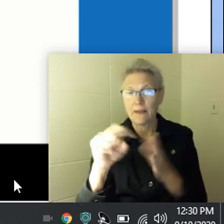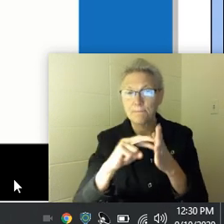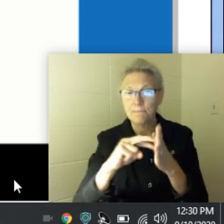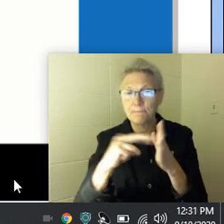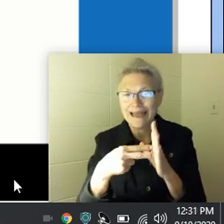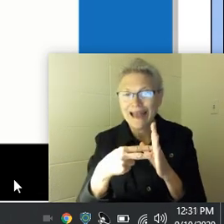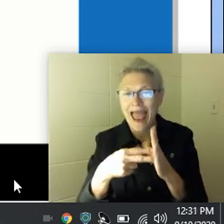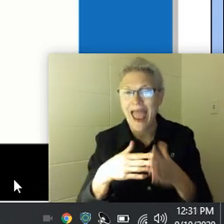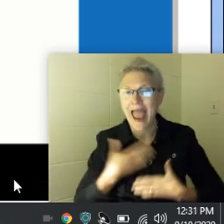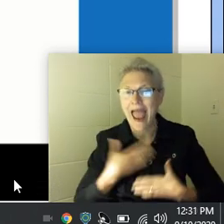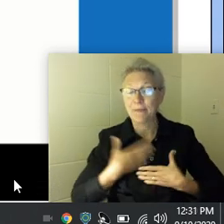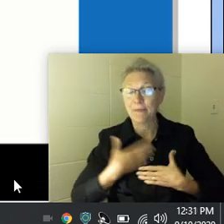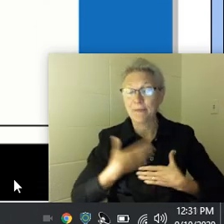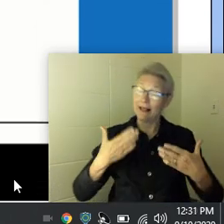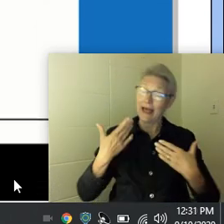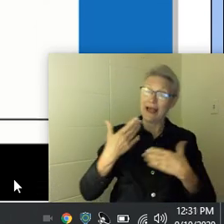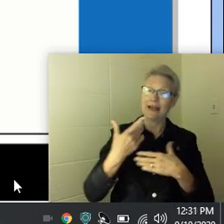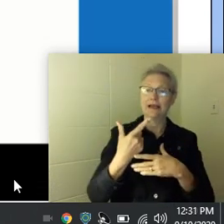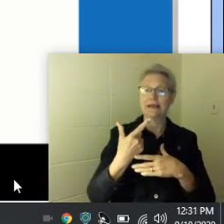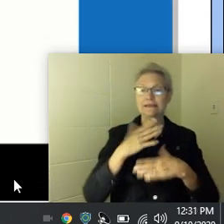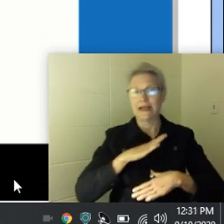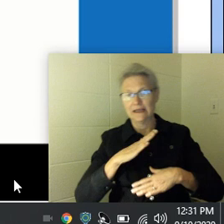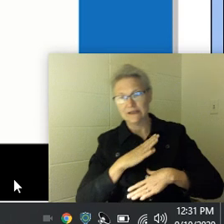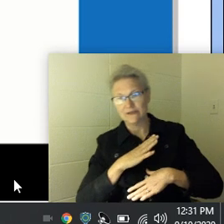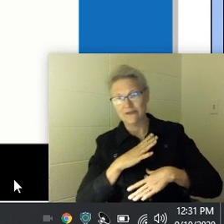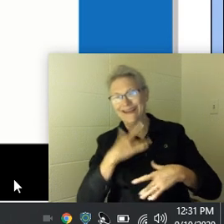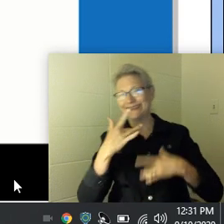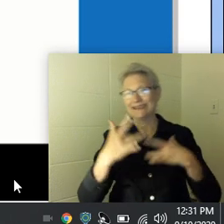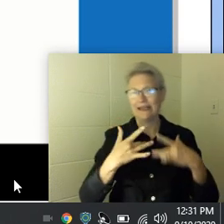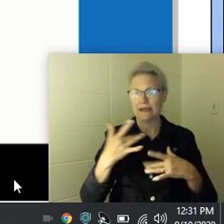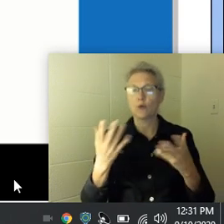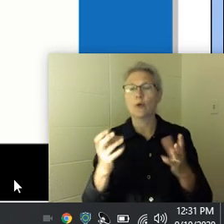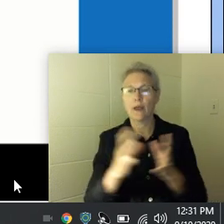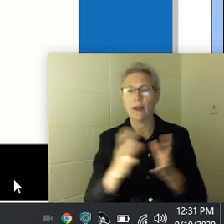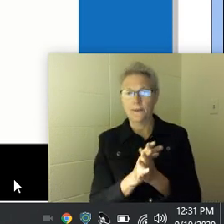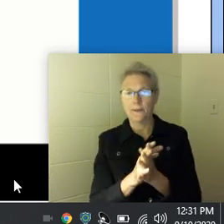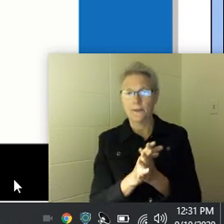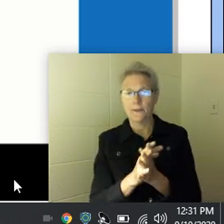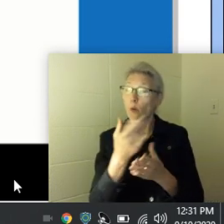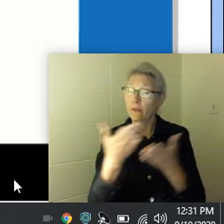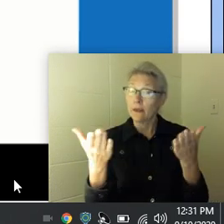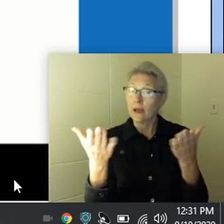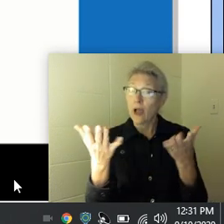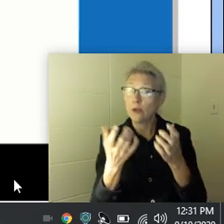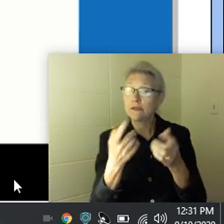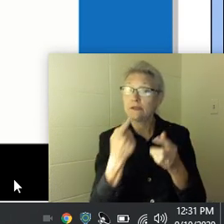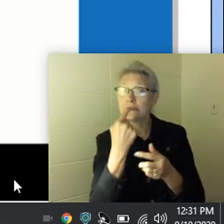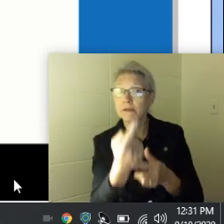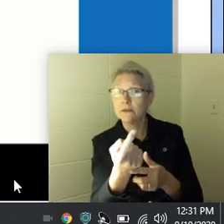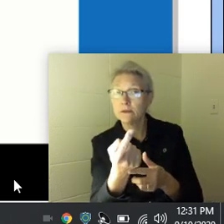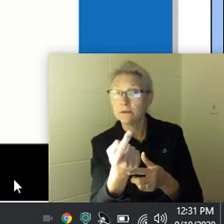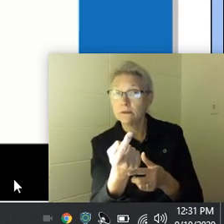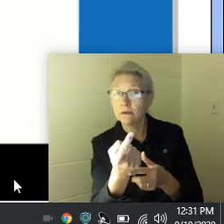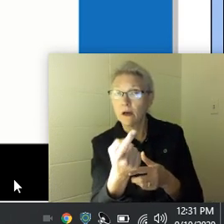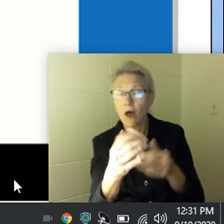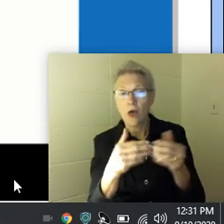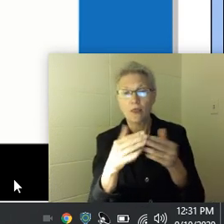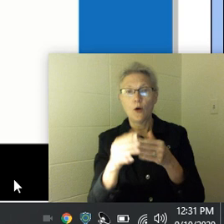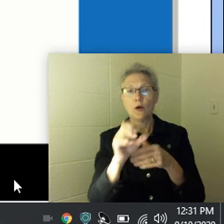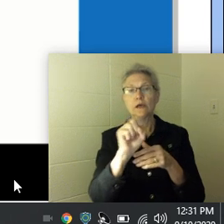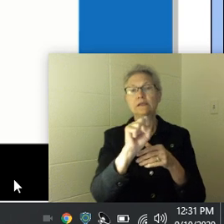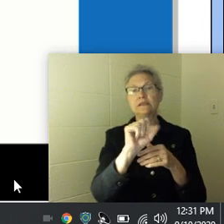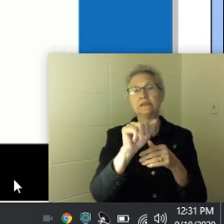glad, satisfied, ecstatic. I love these words. One thing that I do want to mention is that although,